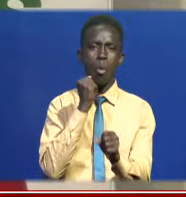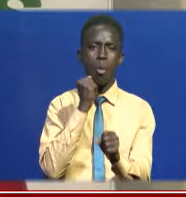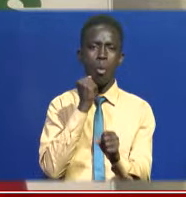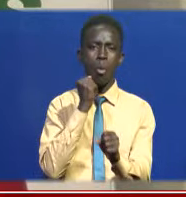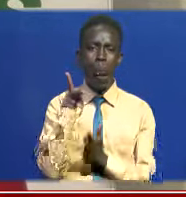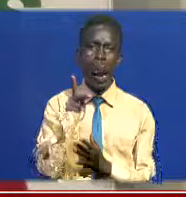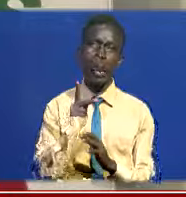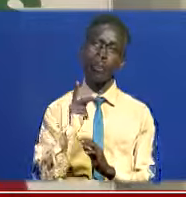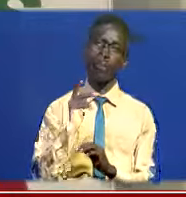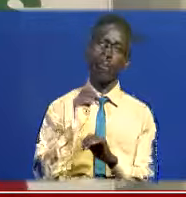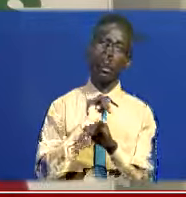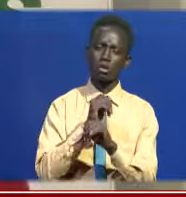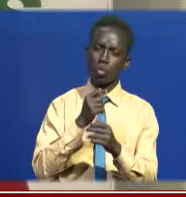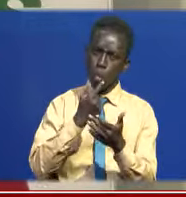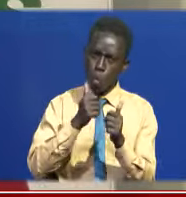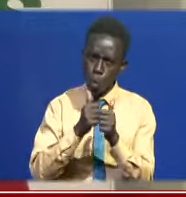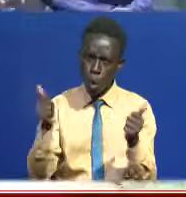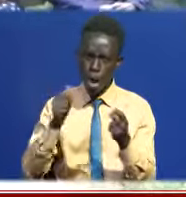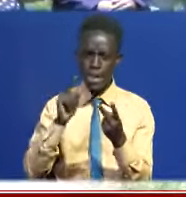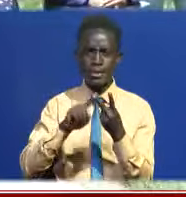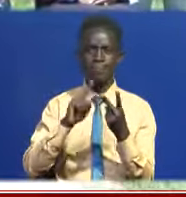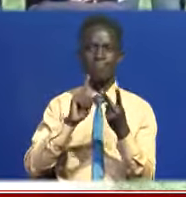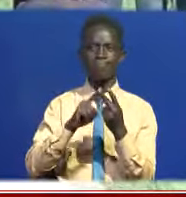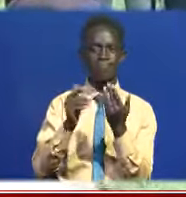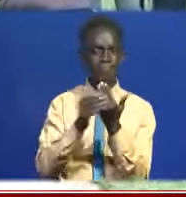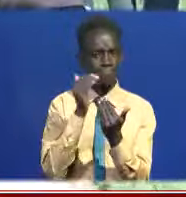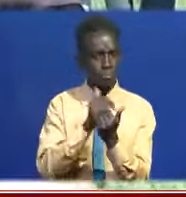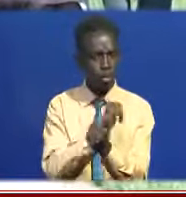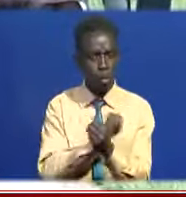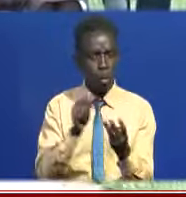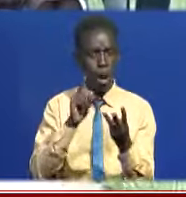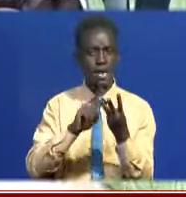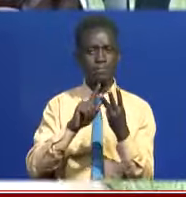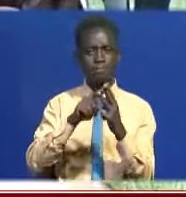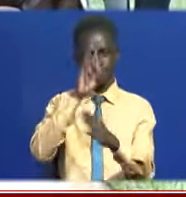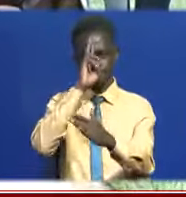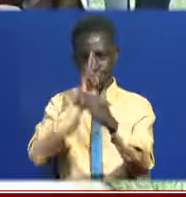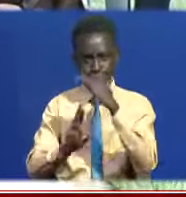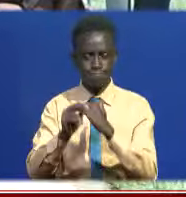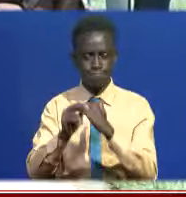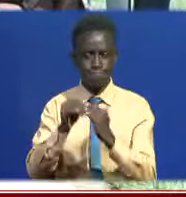fair treatment. John Junge for Prime Edition.